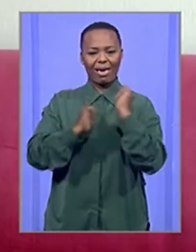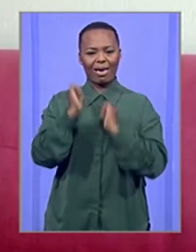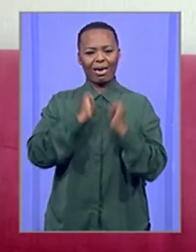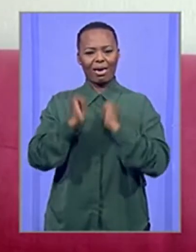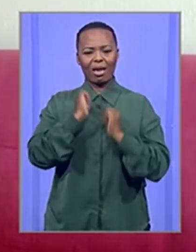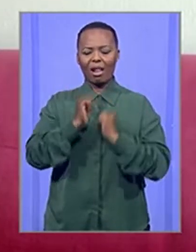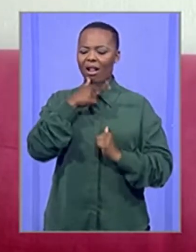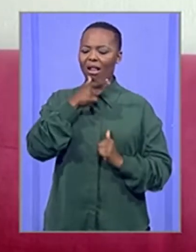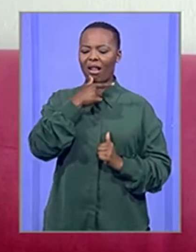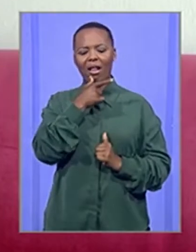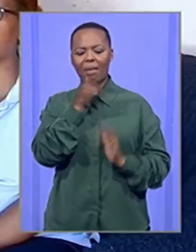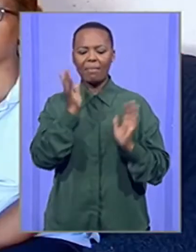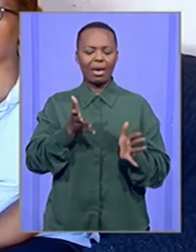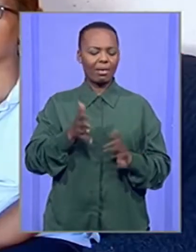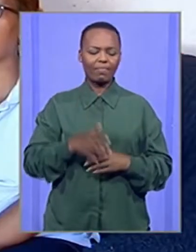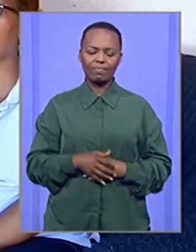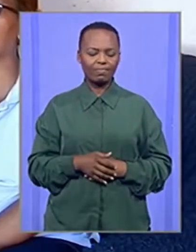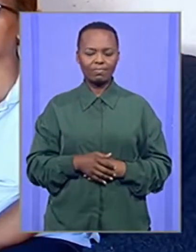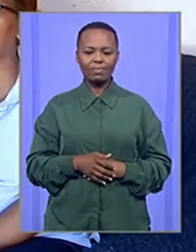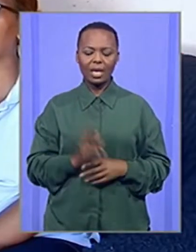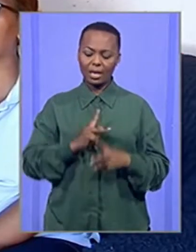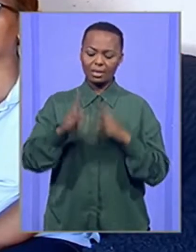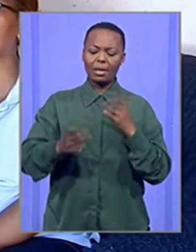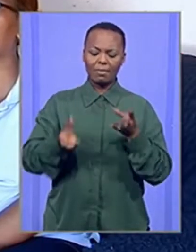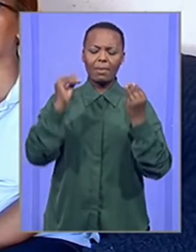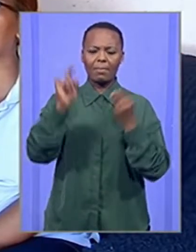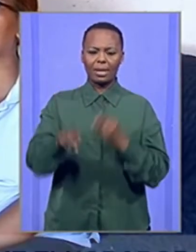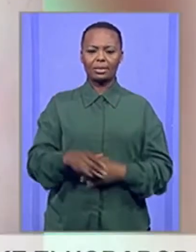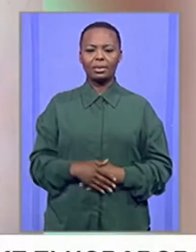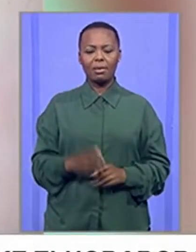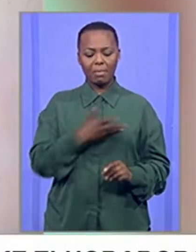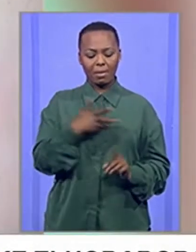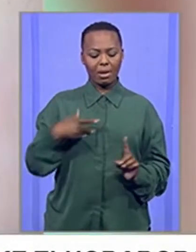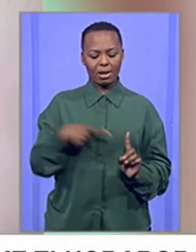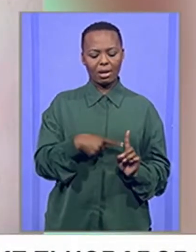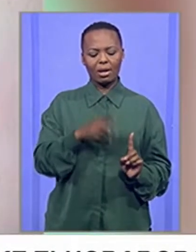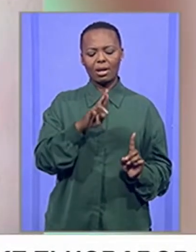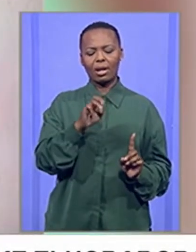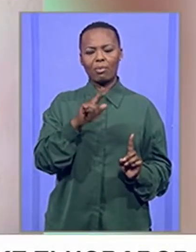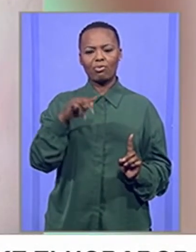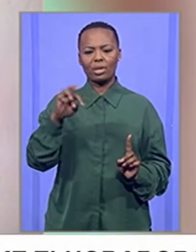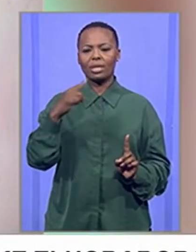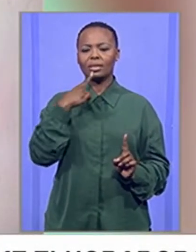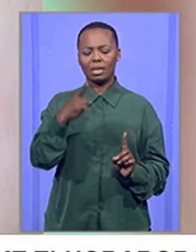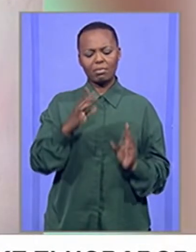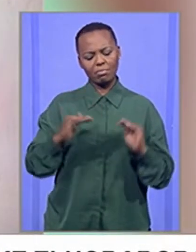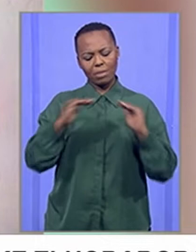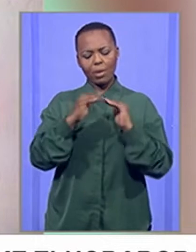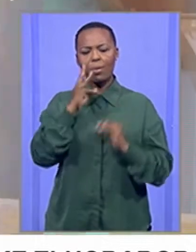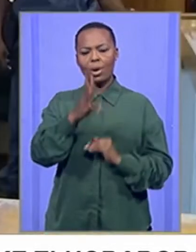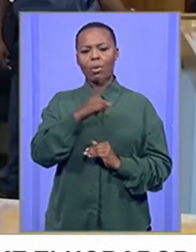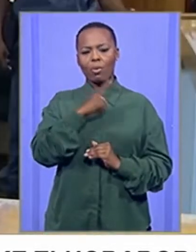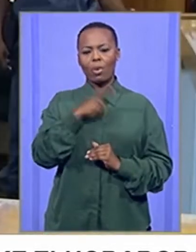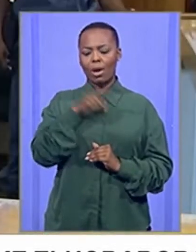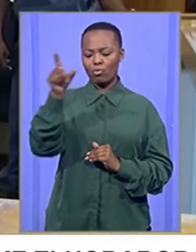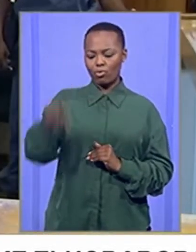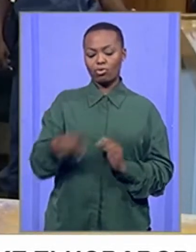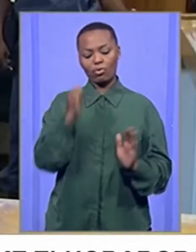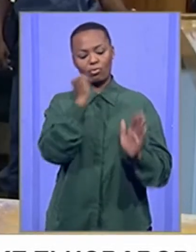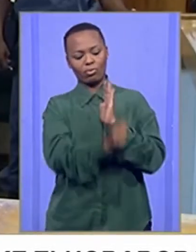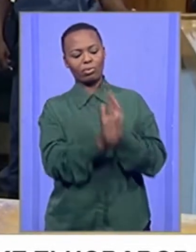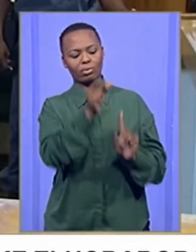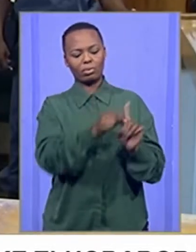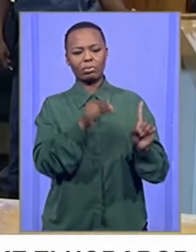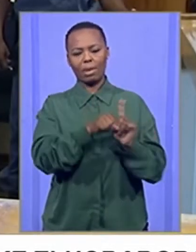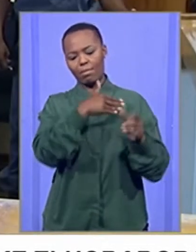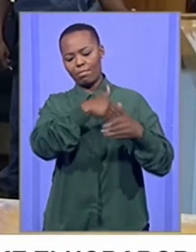action and results. Ge le mmago re lebogile o tshepa gore toka e tla phethagatšwa ka ge mmolai wa morwedi wa gwe a ganeditšwe